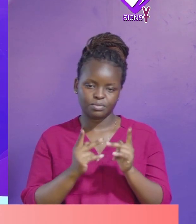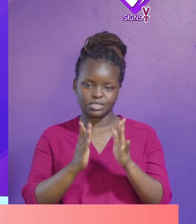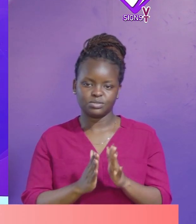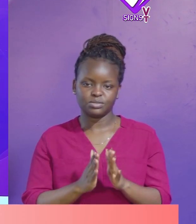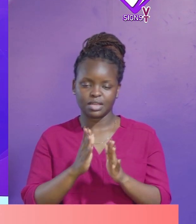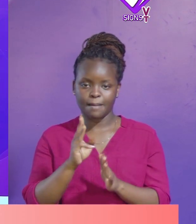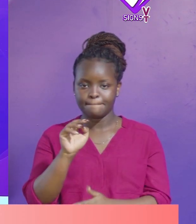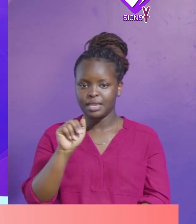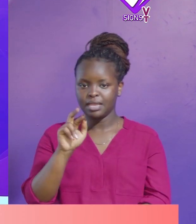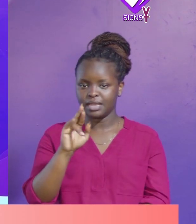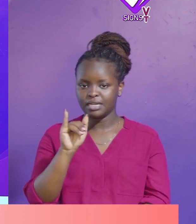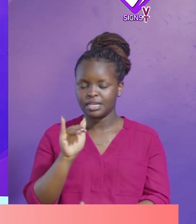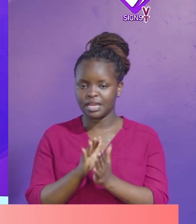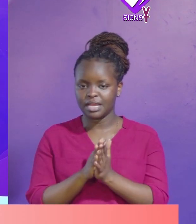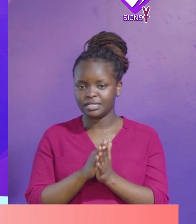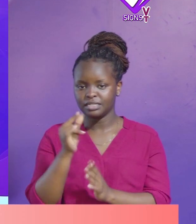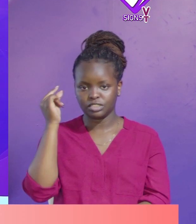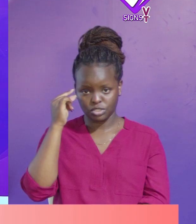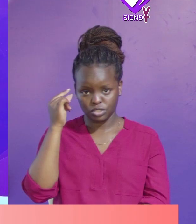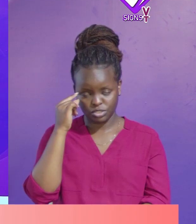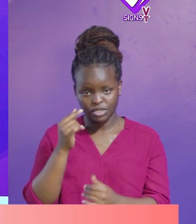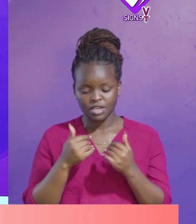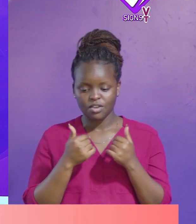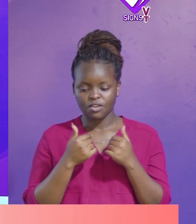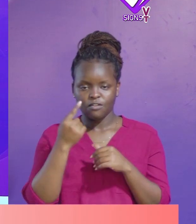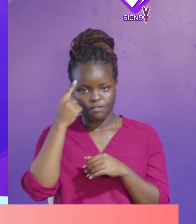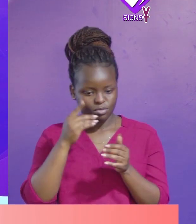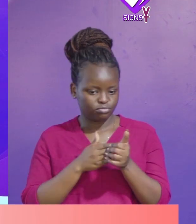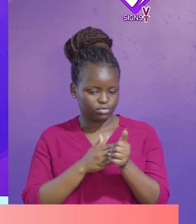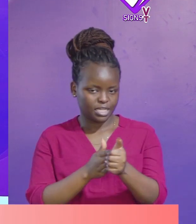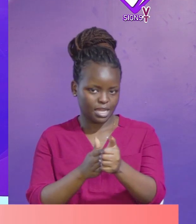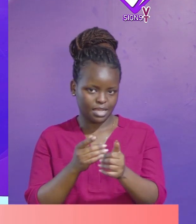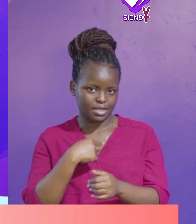Nduko and George Odongo for taking us through the